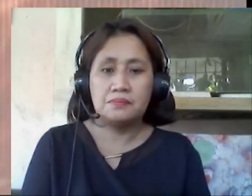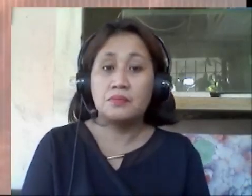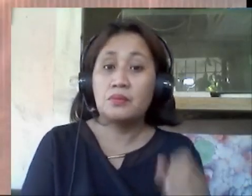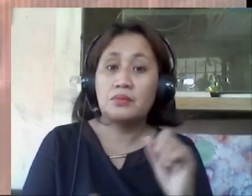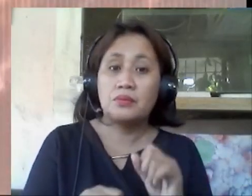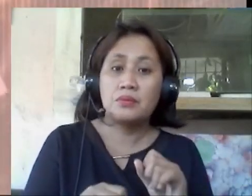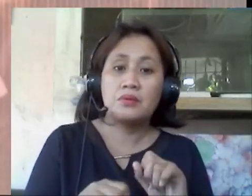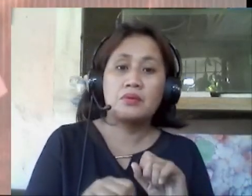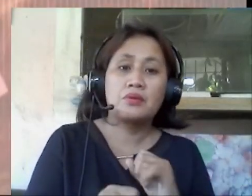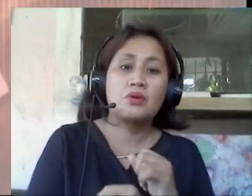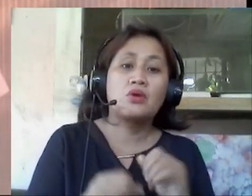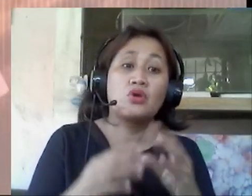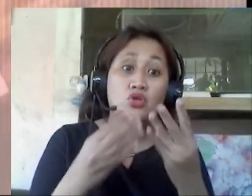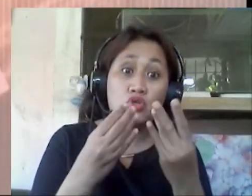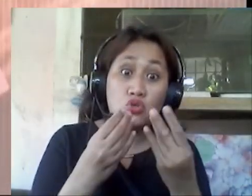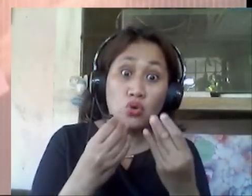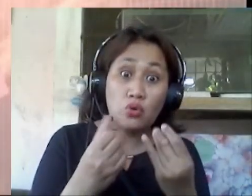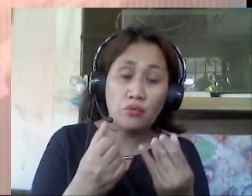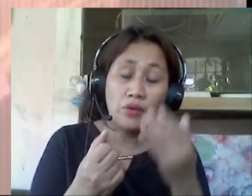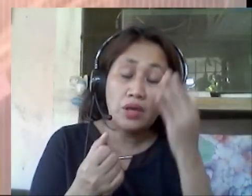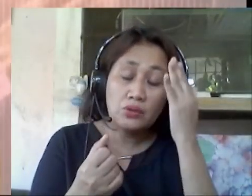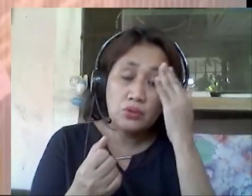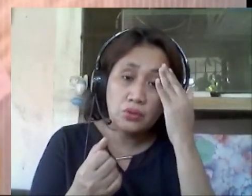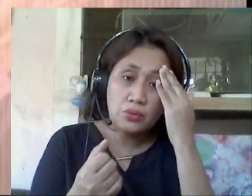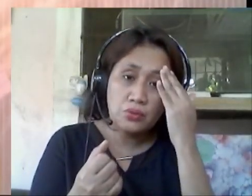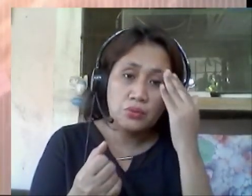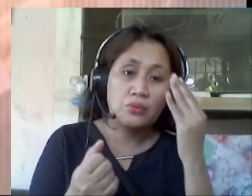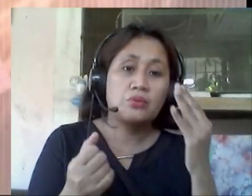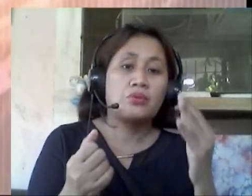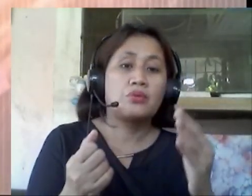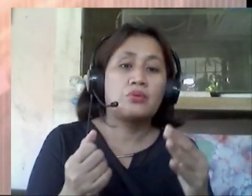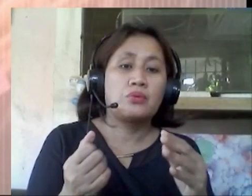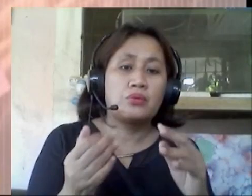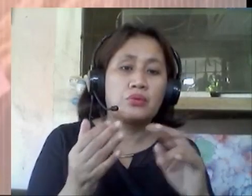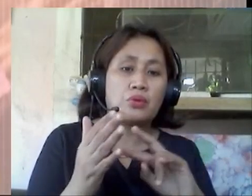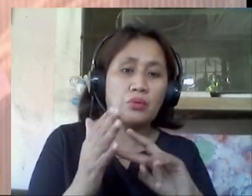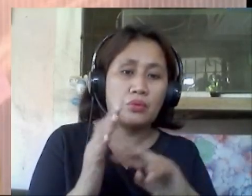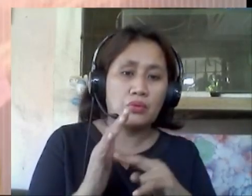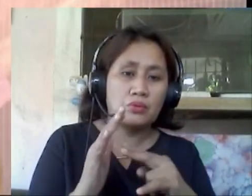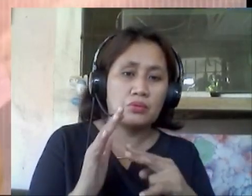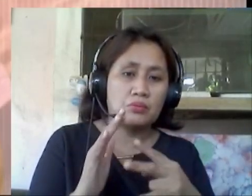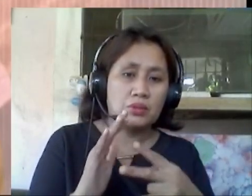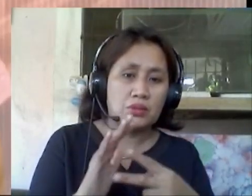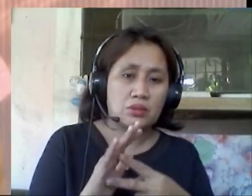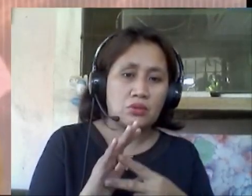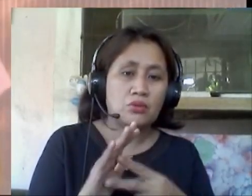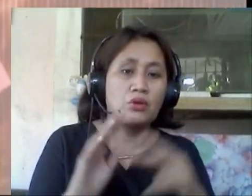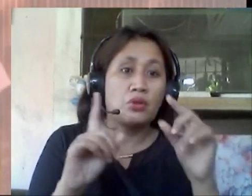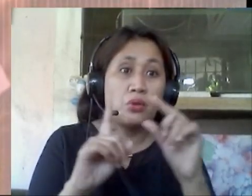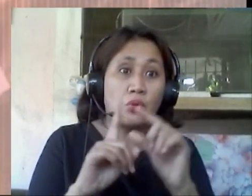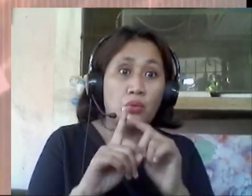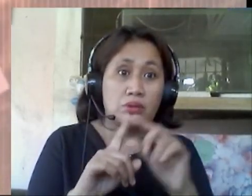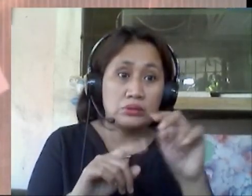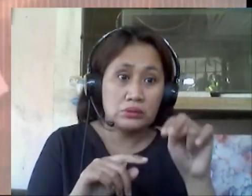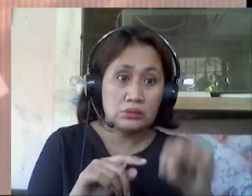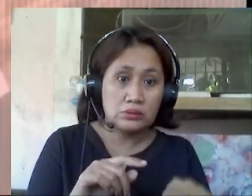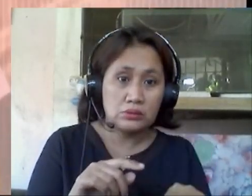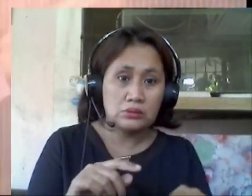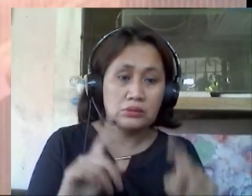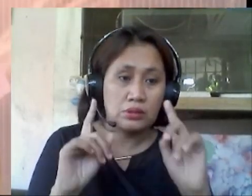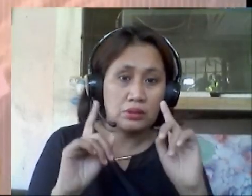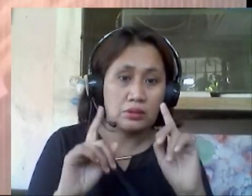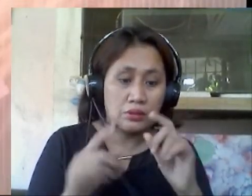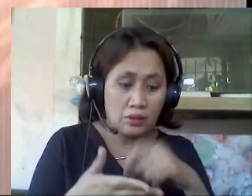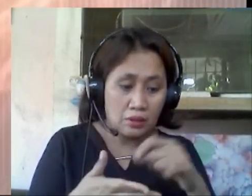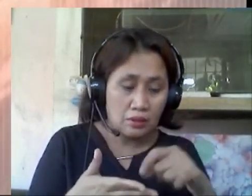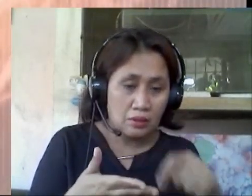Solve the riddle and uncover the mystery bibliography entry. Then answer the questions that follow. Write your answer on a separate